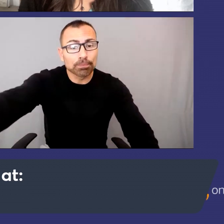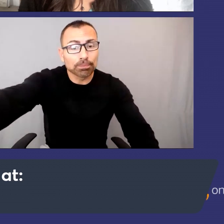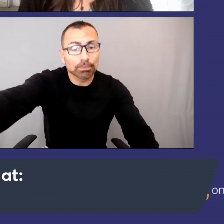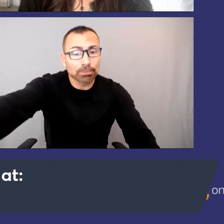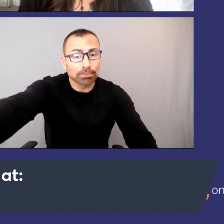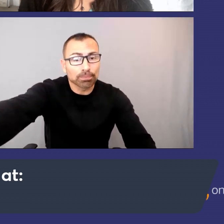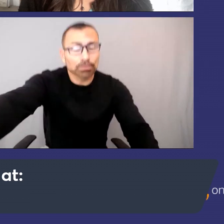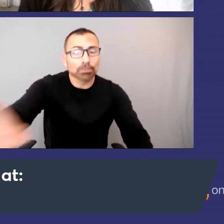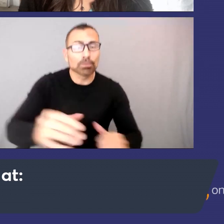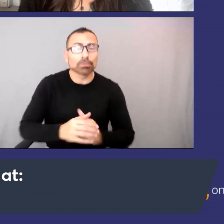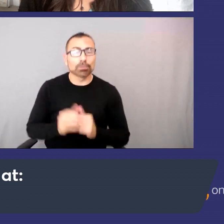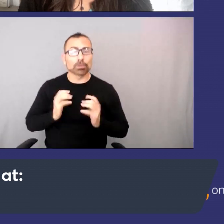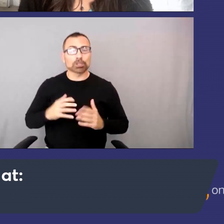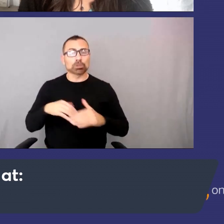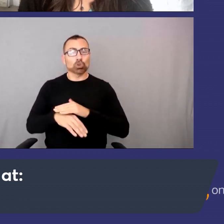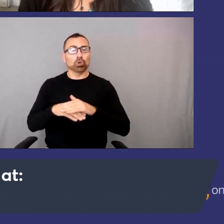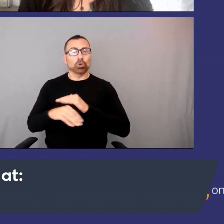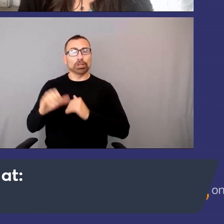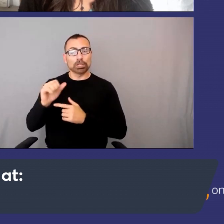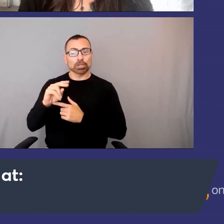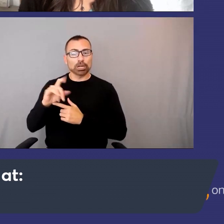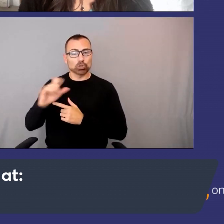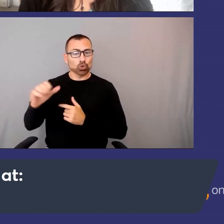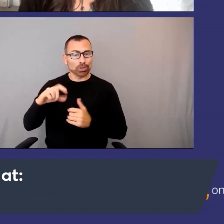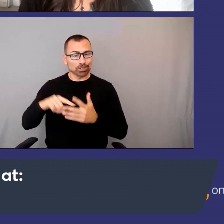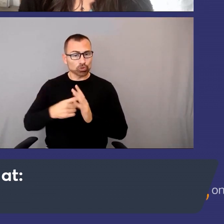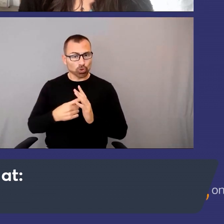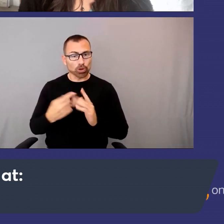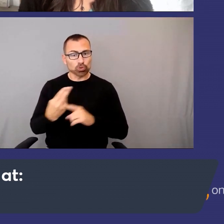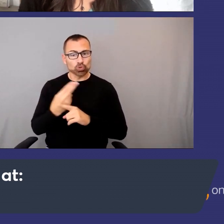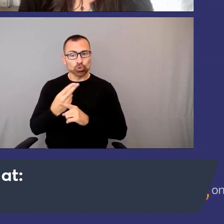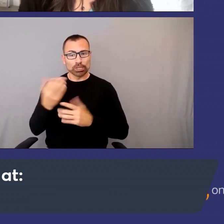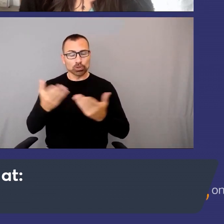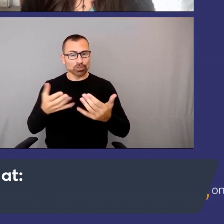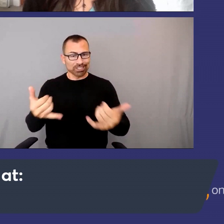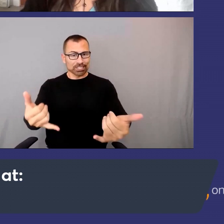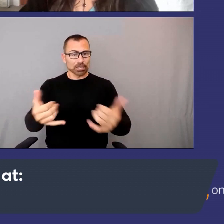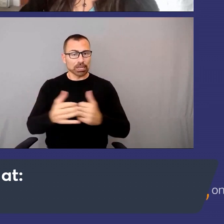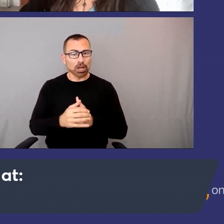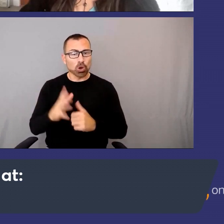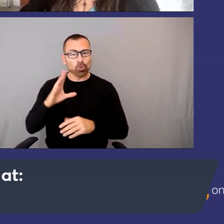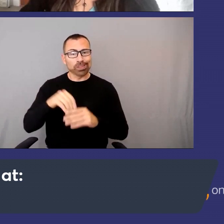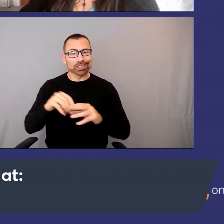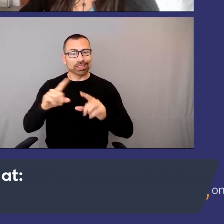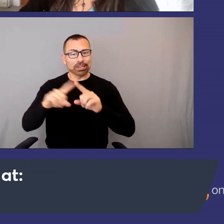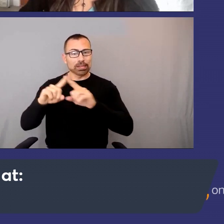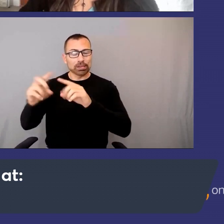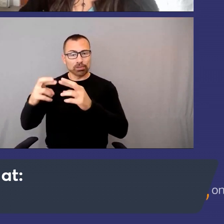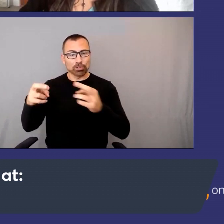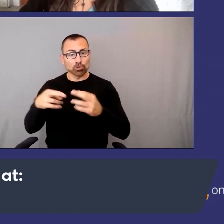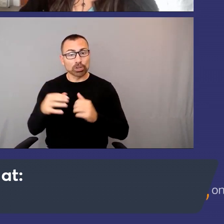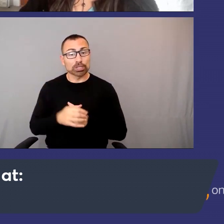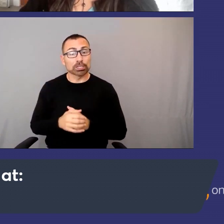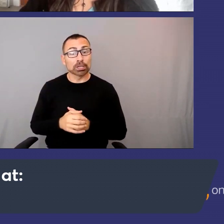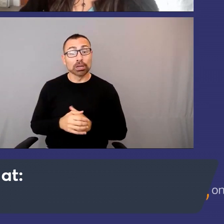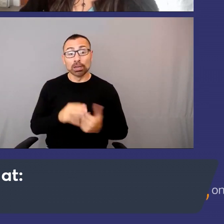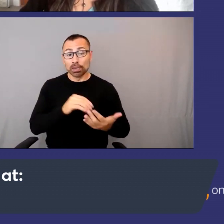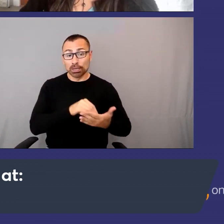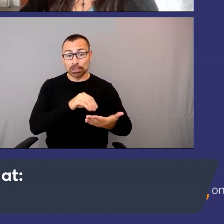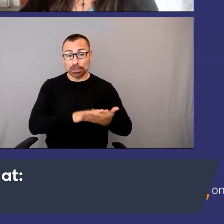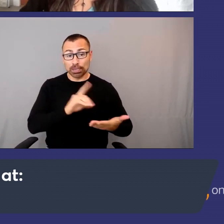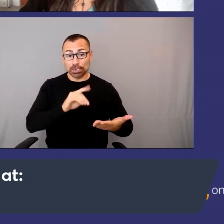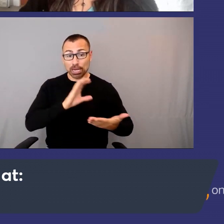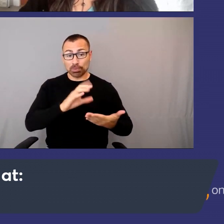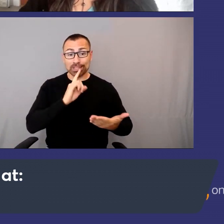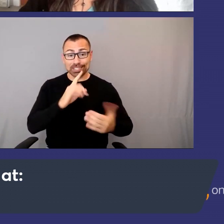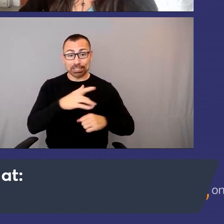AWS console and start leveraging the service. And then the documentation is available. That's the first place I'll